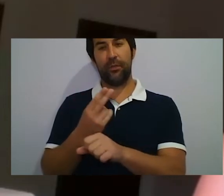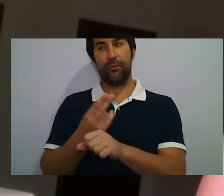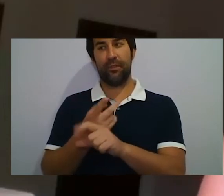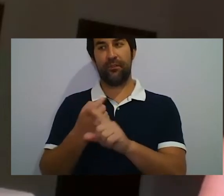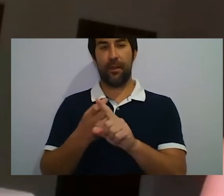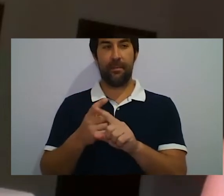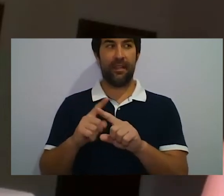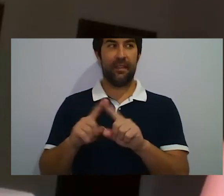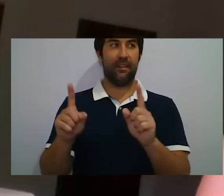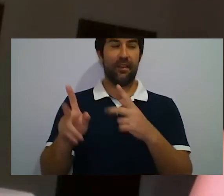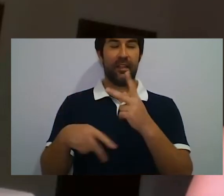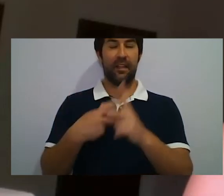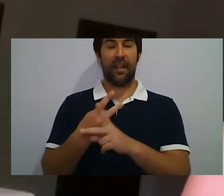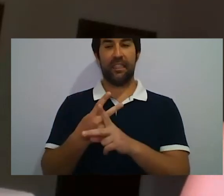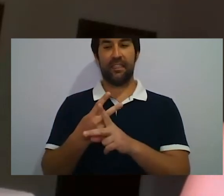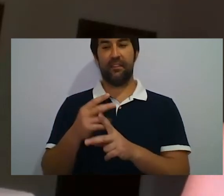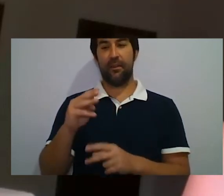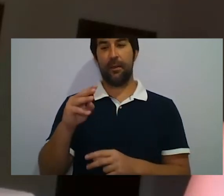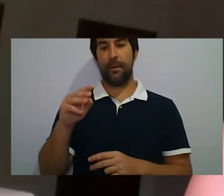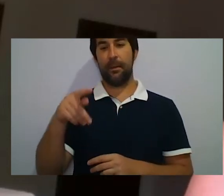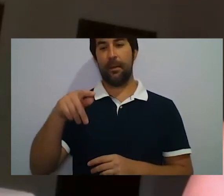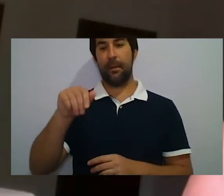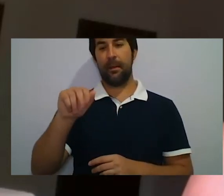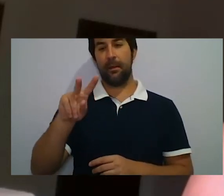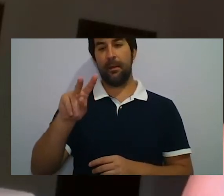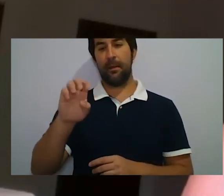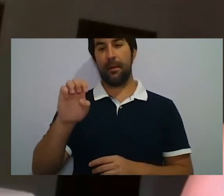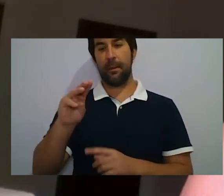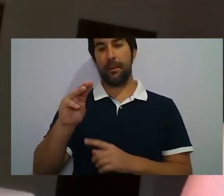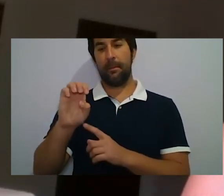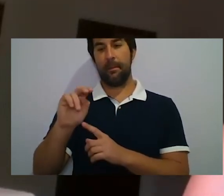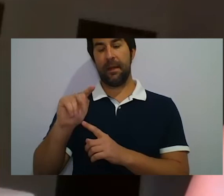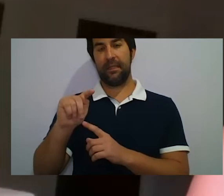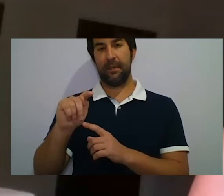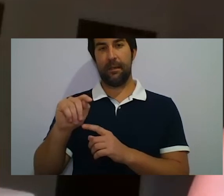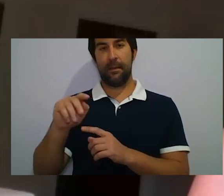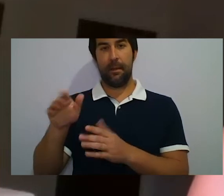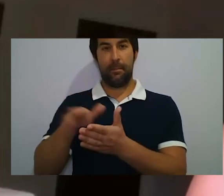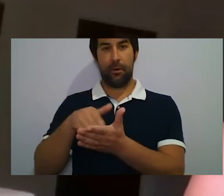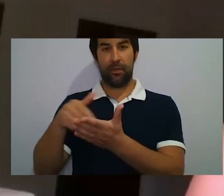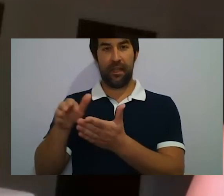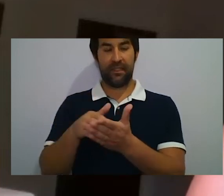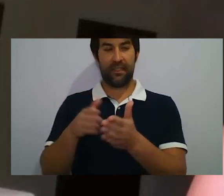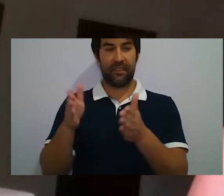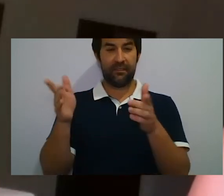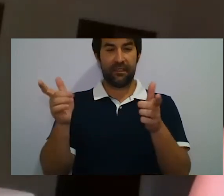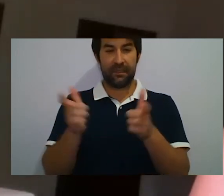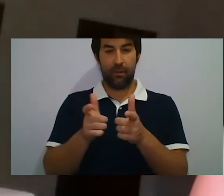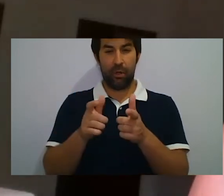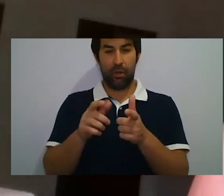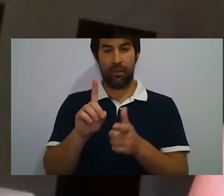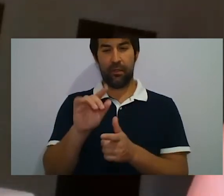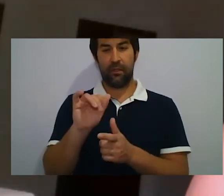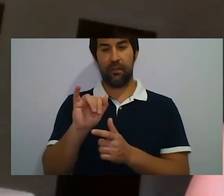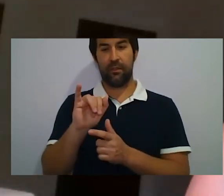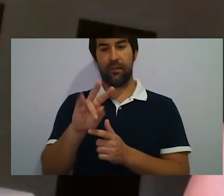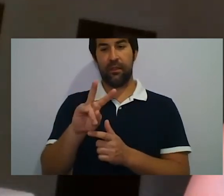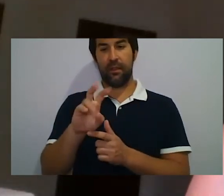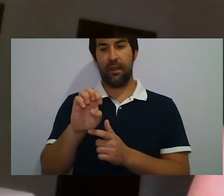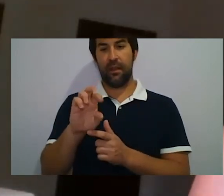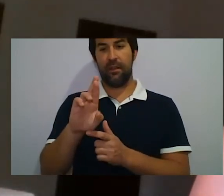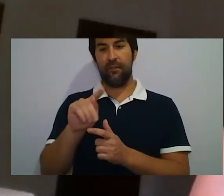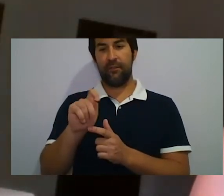is the condition of that asset relative to the rest of the inventory that we have. Are there a history of safety concerns in this